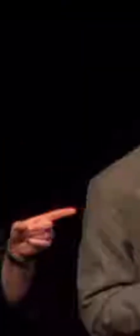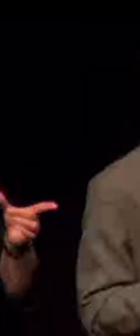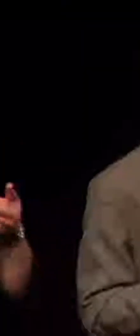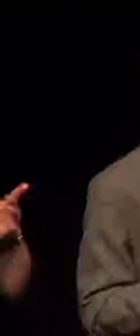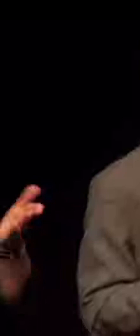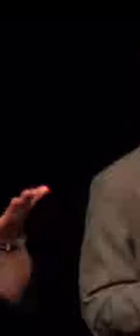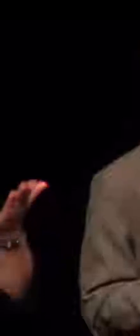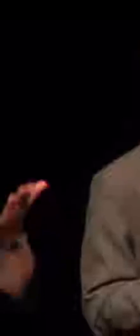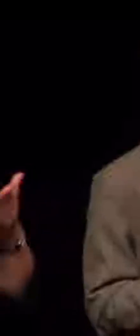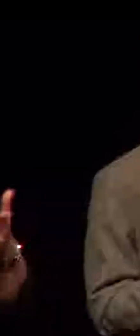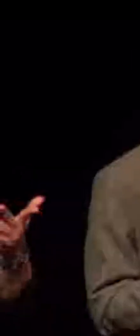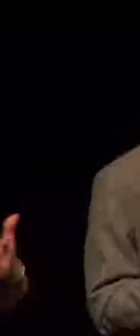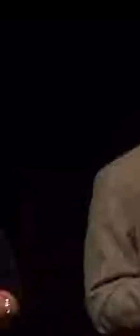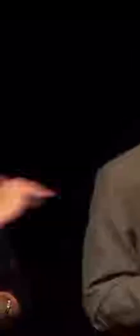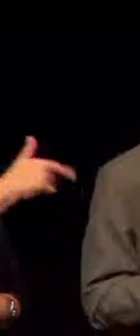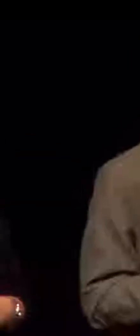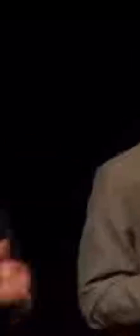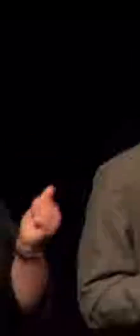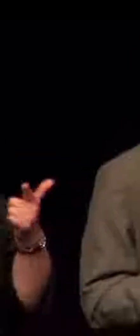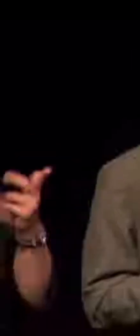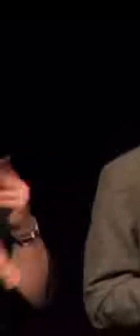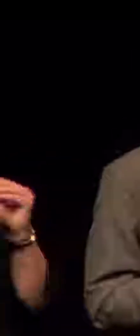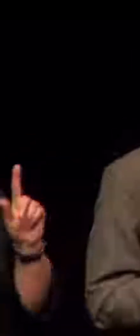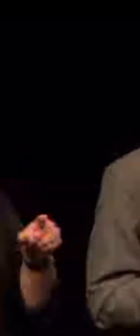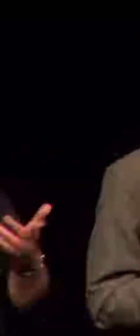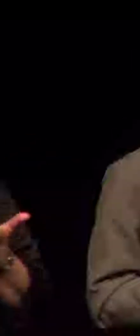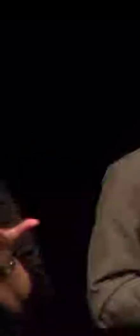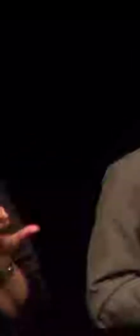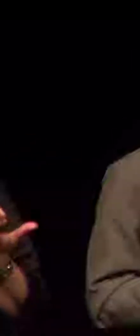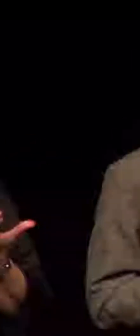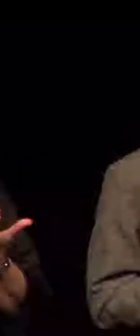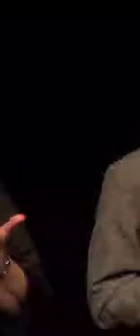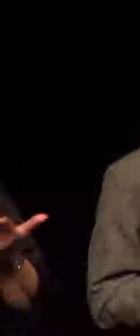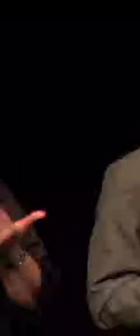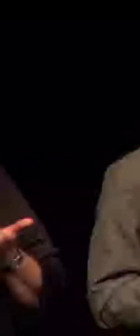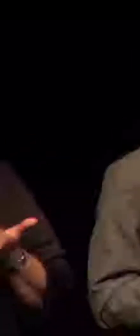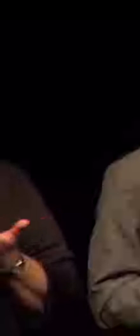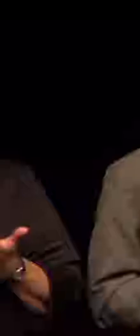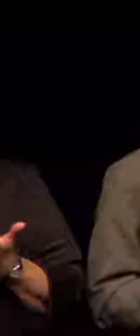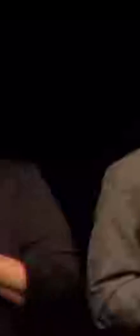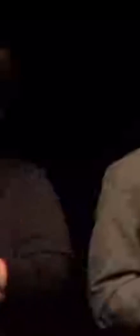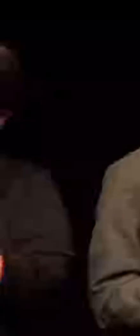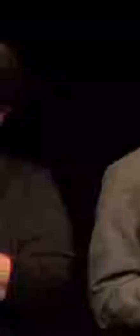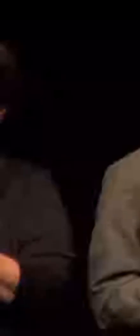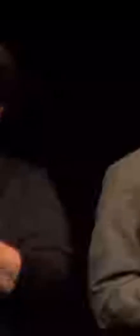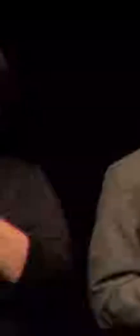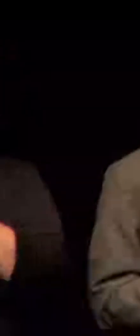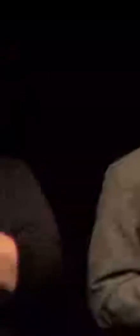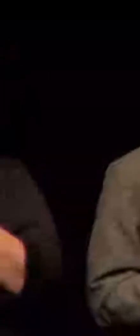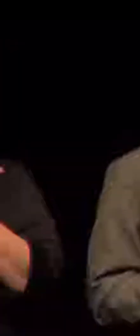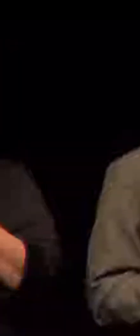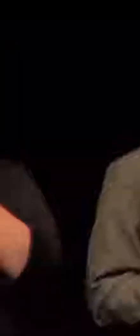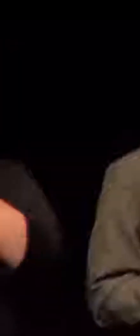Maybe Stevens, probably everybody has something to say about the economy. It's easy to say that a changing economy and